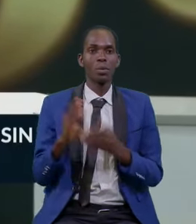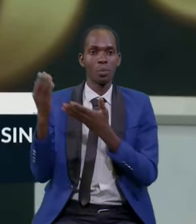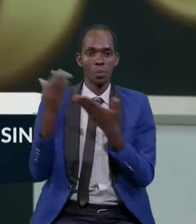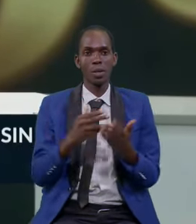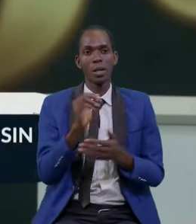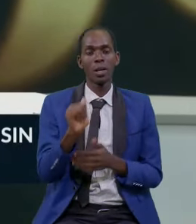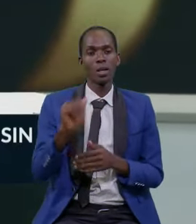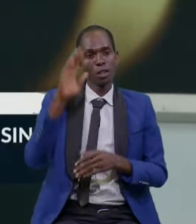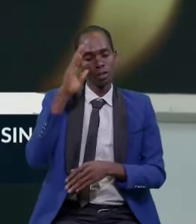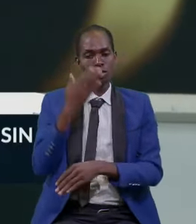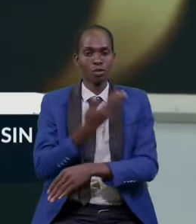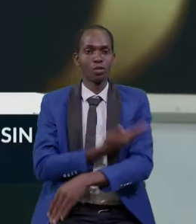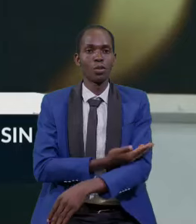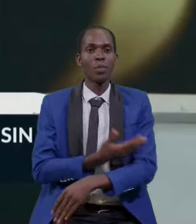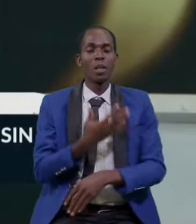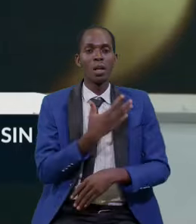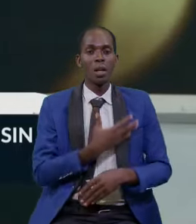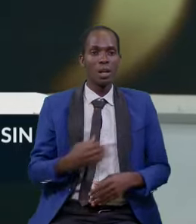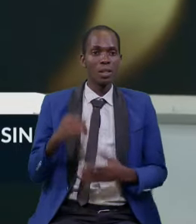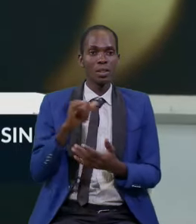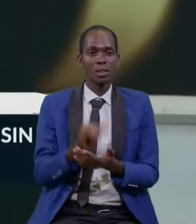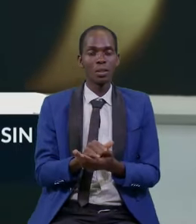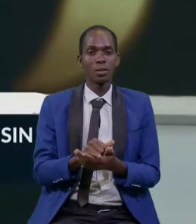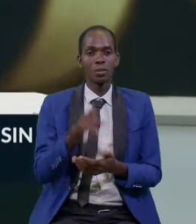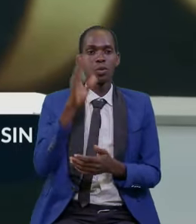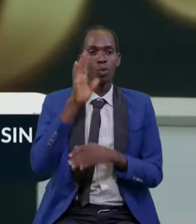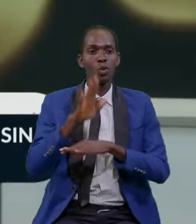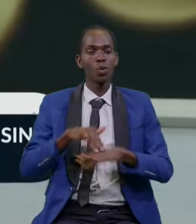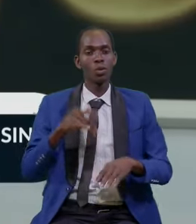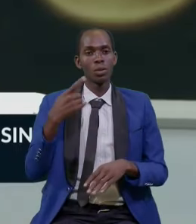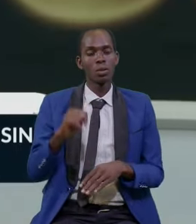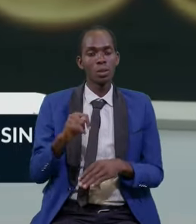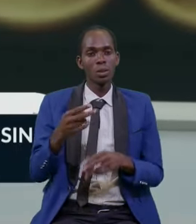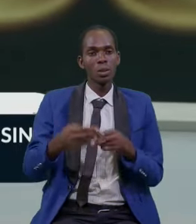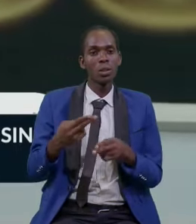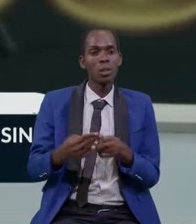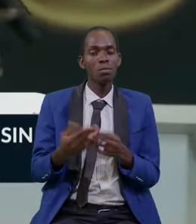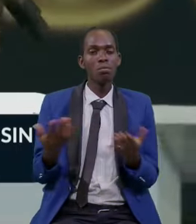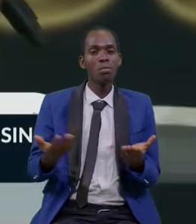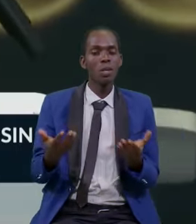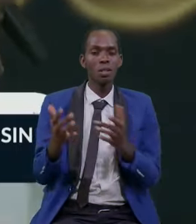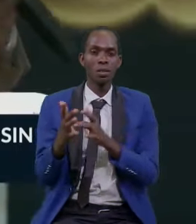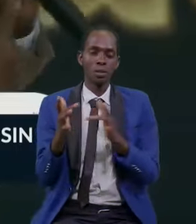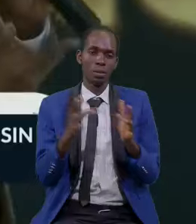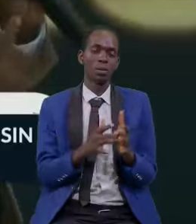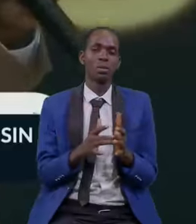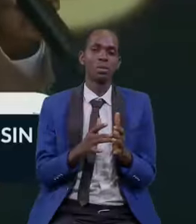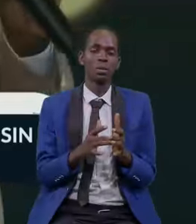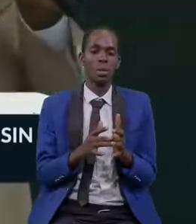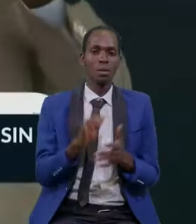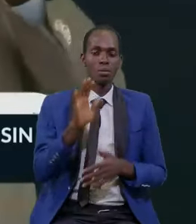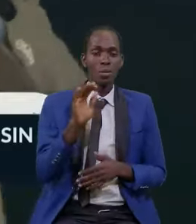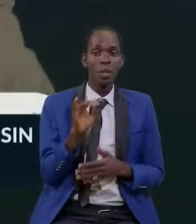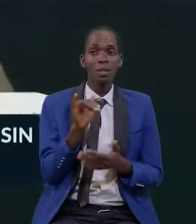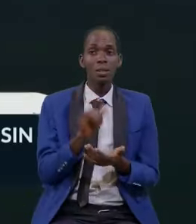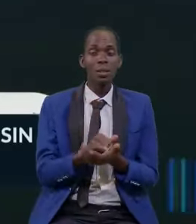a son. And thou shalt call his name Jesus. By the way, that's not the statement from